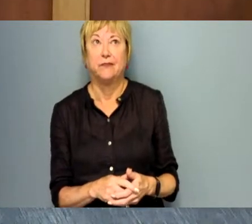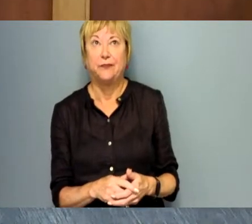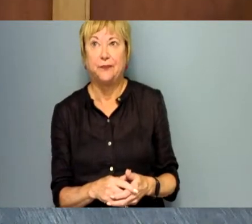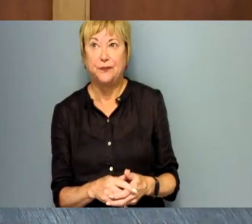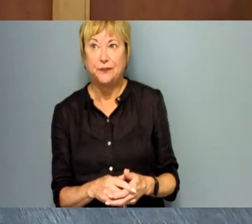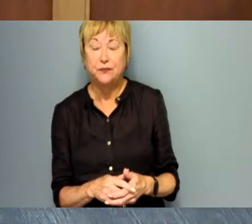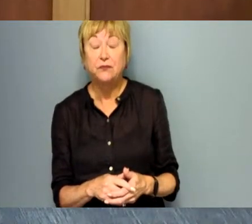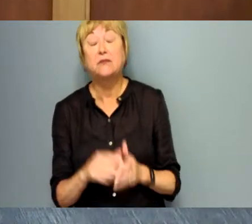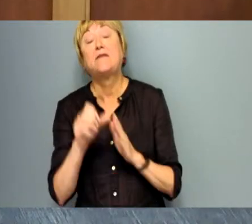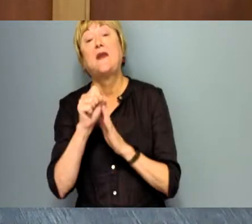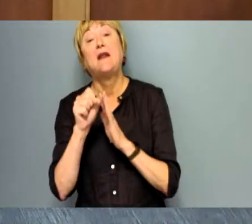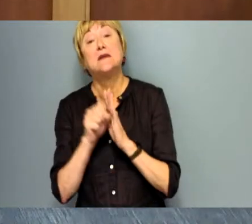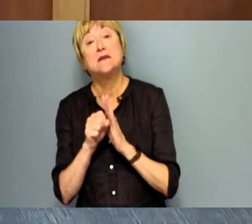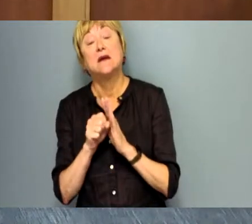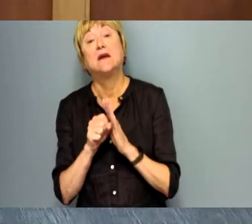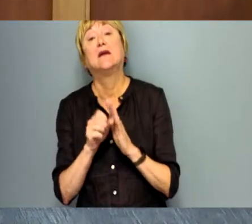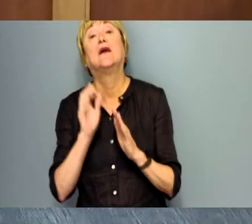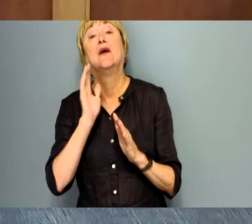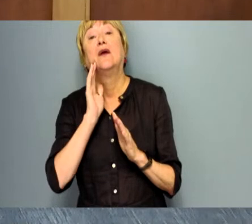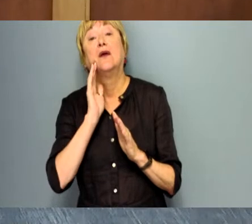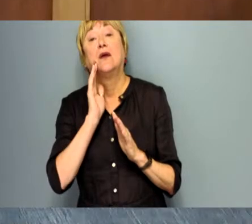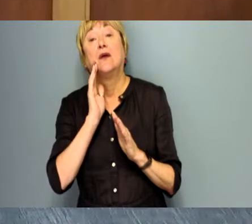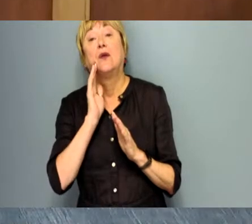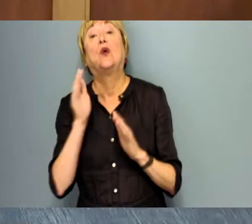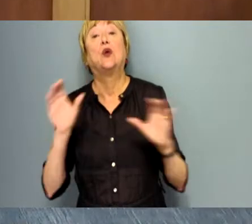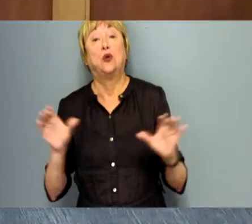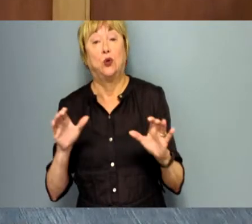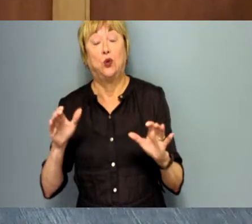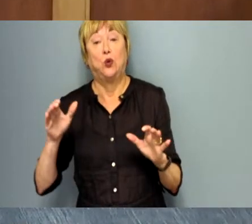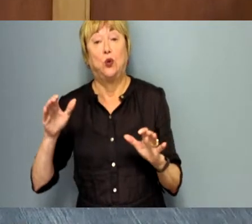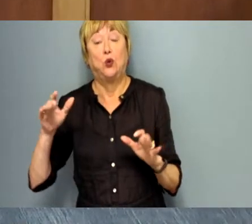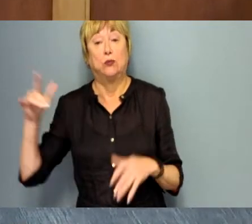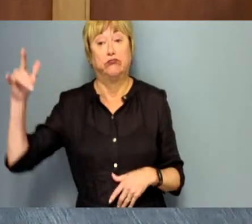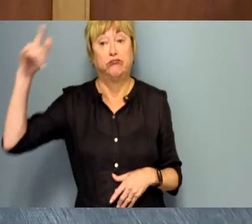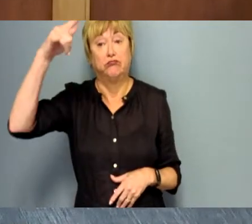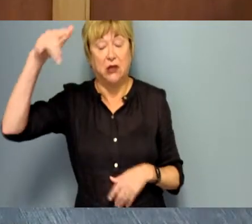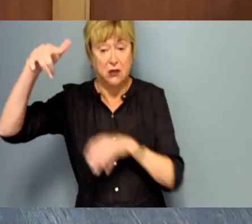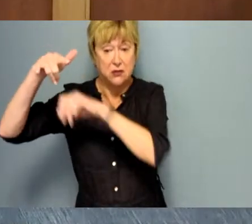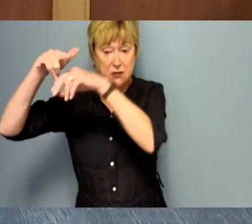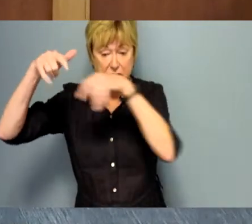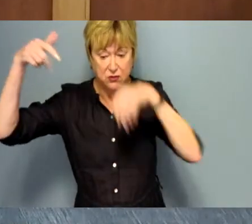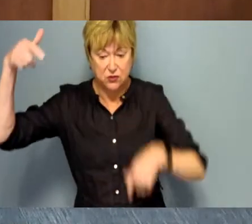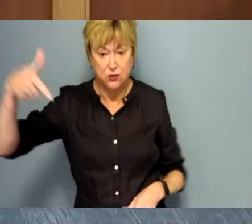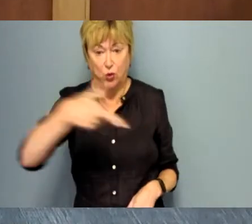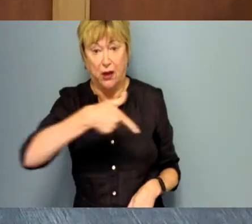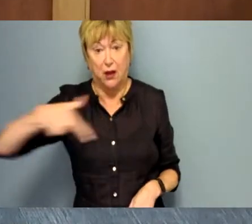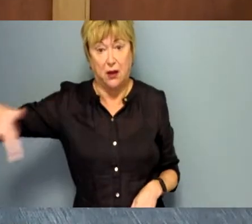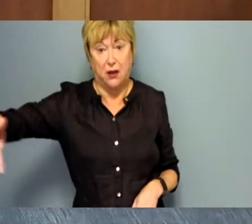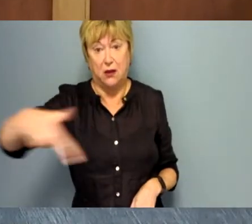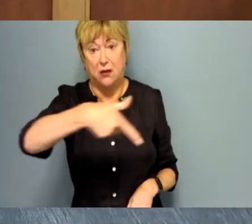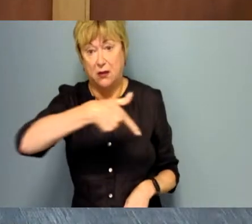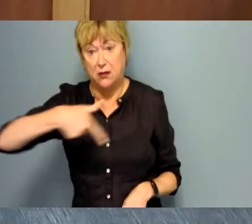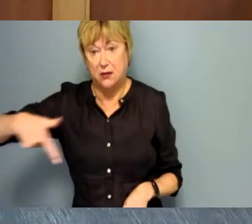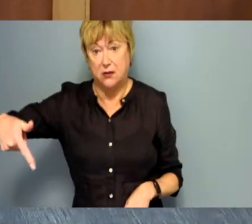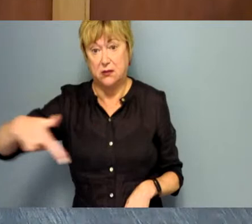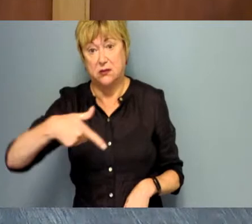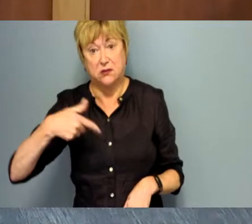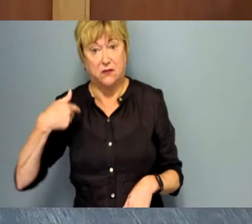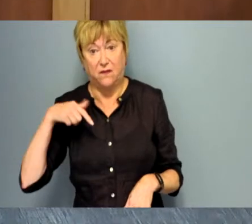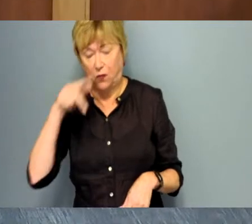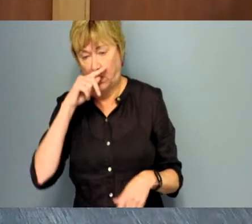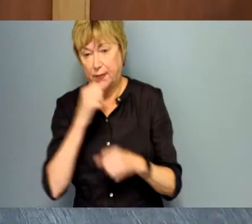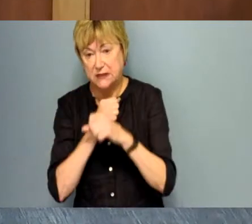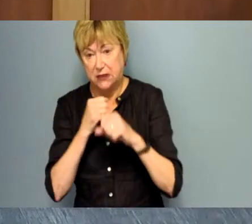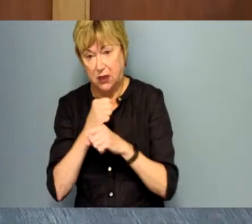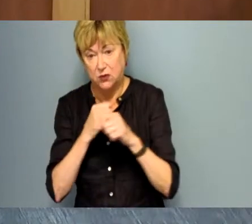the state also does some things for mosquito preparedness that, they spray different times. So we're obviously appreciate their support too. And ticks, obviously making sure,